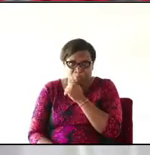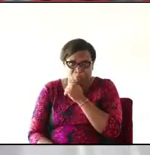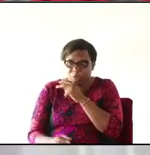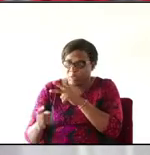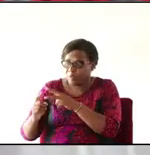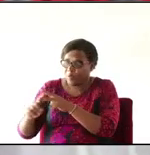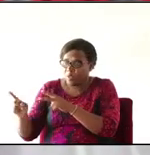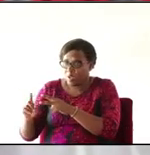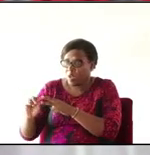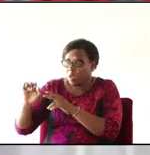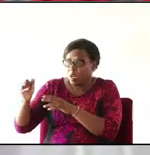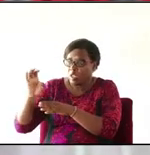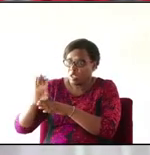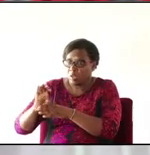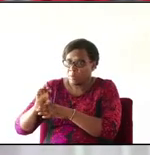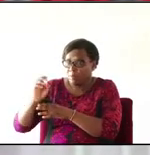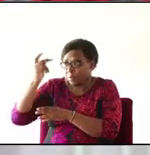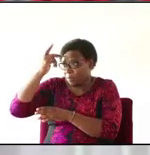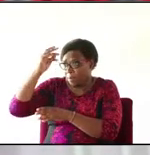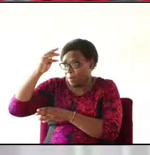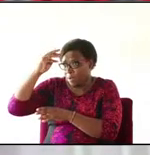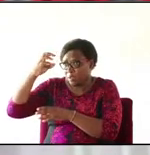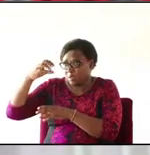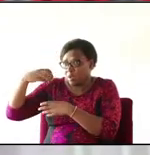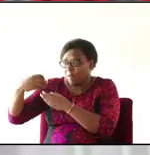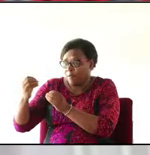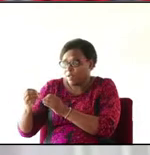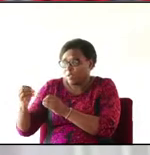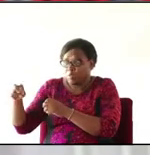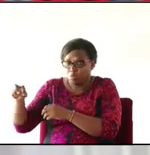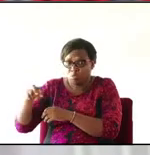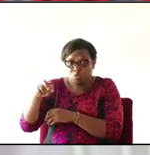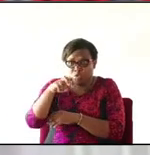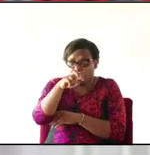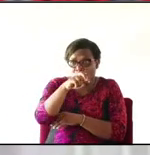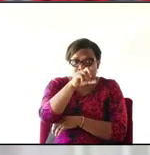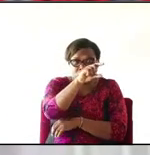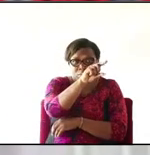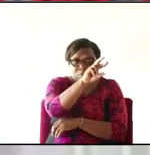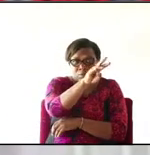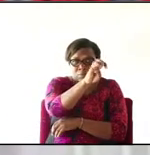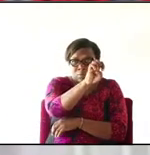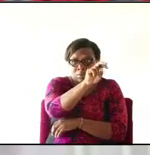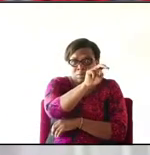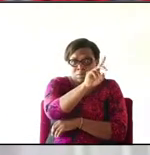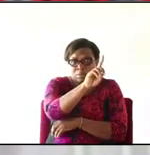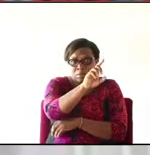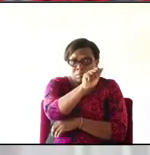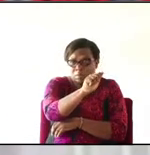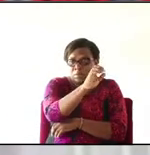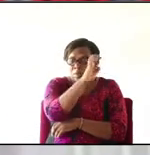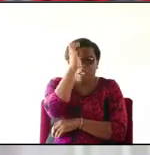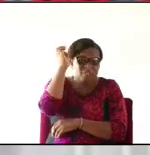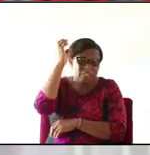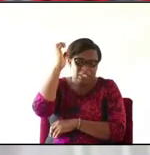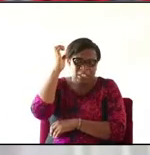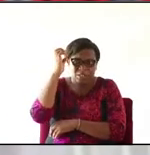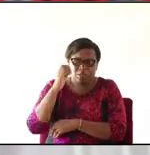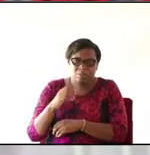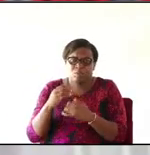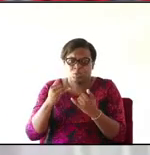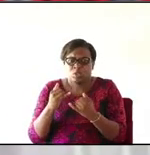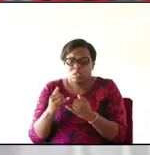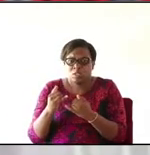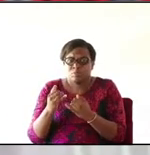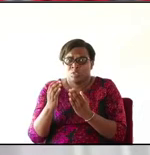economist, and she herself went to Grenada to Youth with a Mission, trained. Today, she's serving all the way over